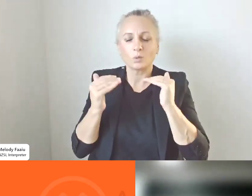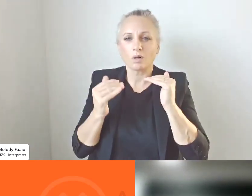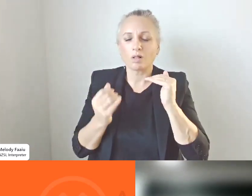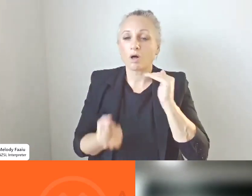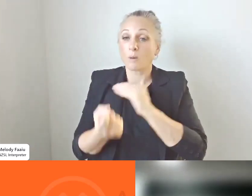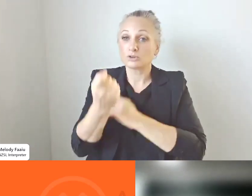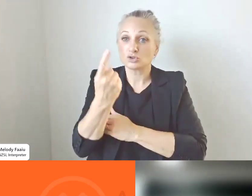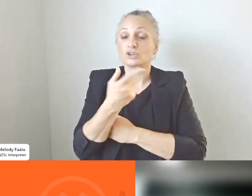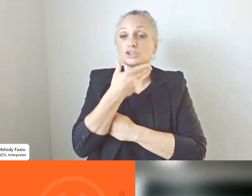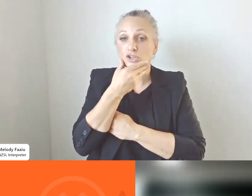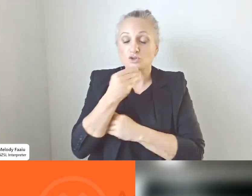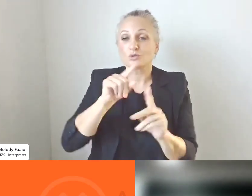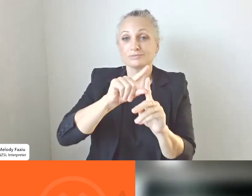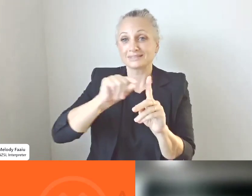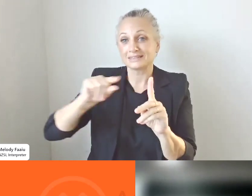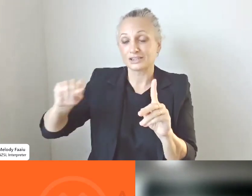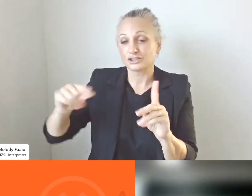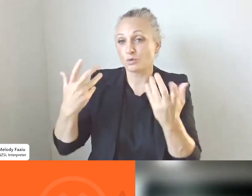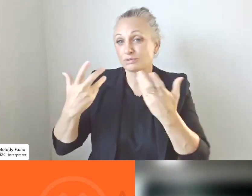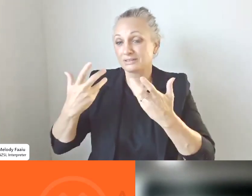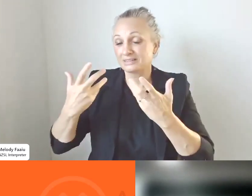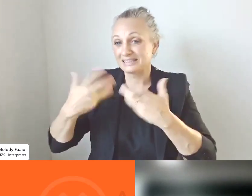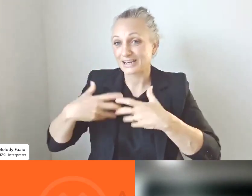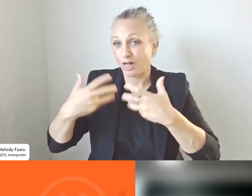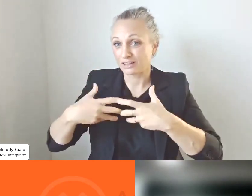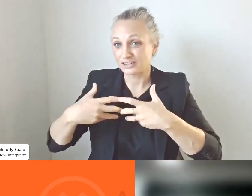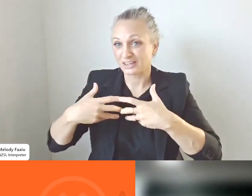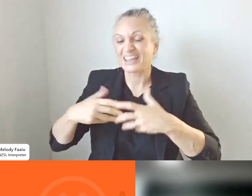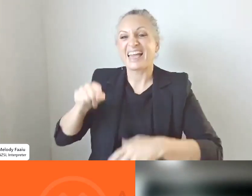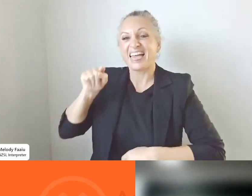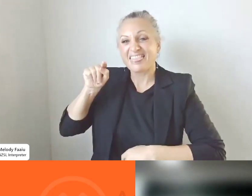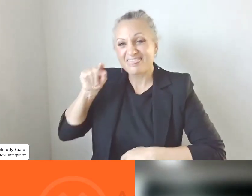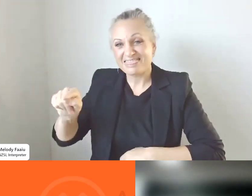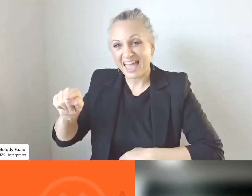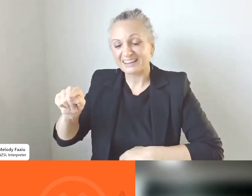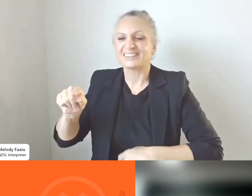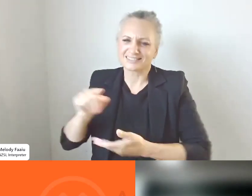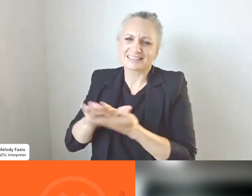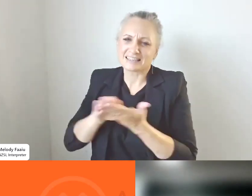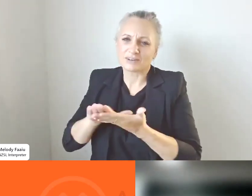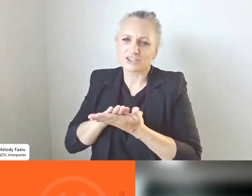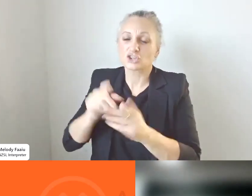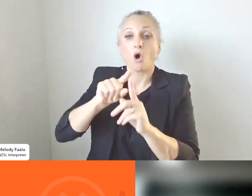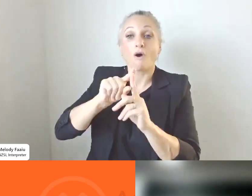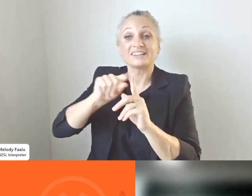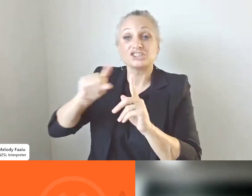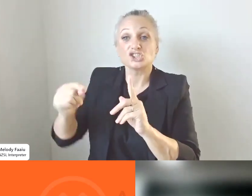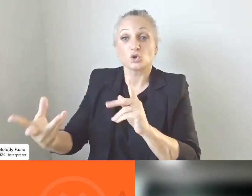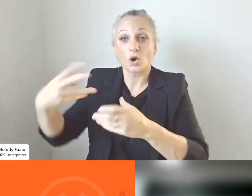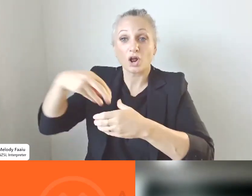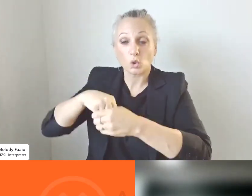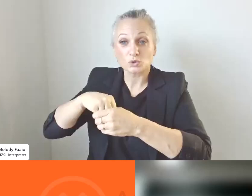digital technologies. That is digital inclusion. And for disabled people, the lack of inclusive digital